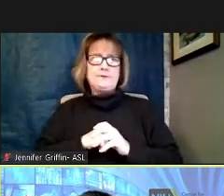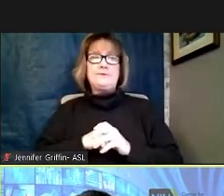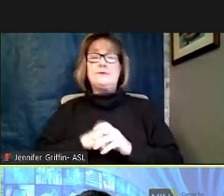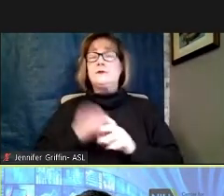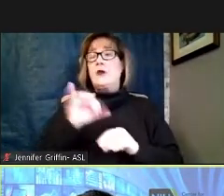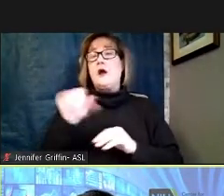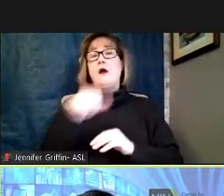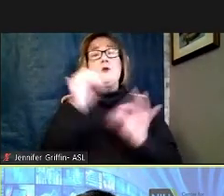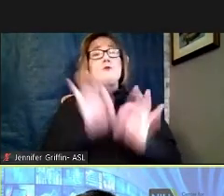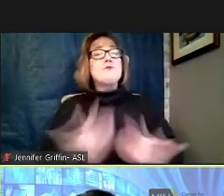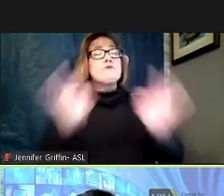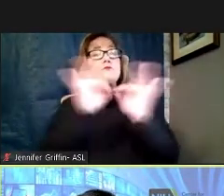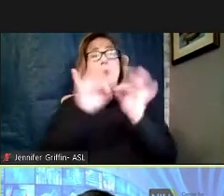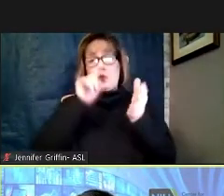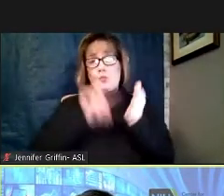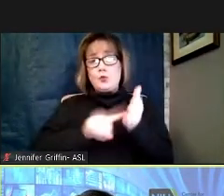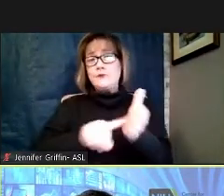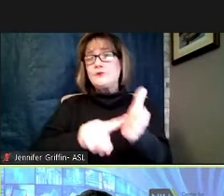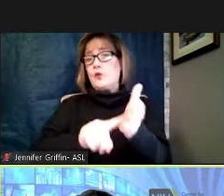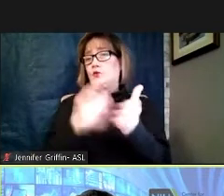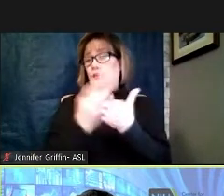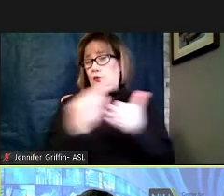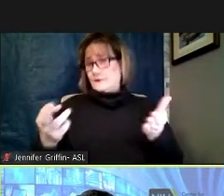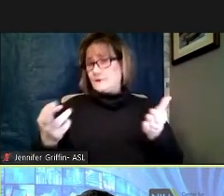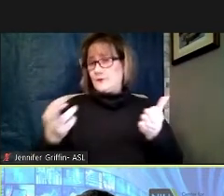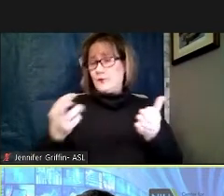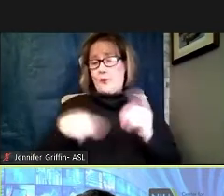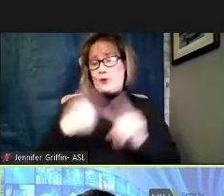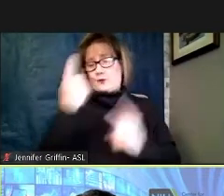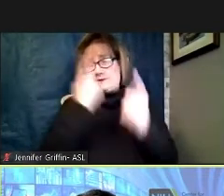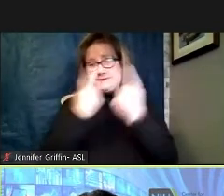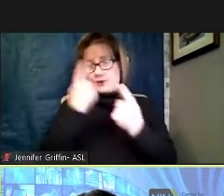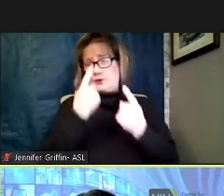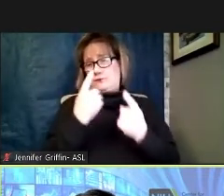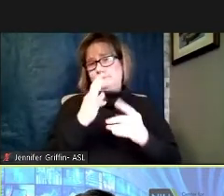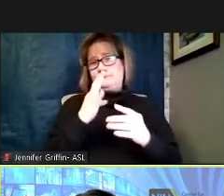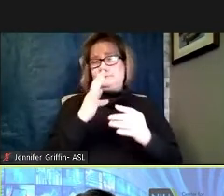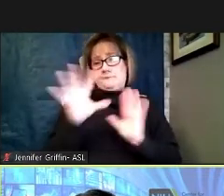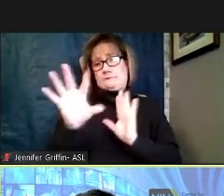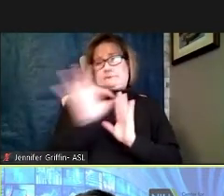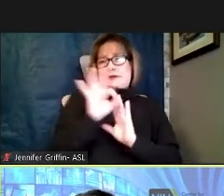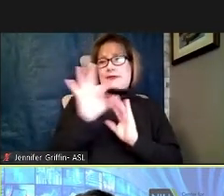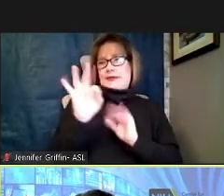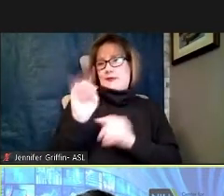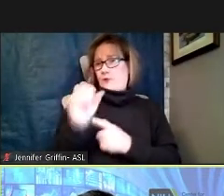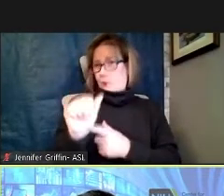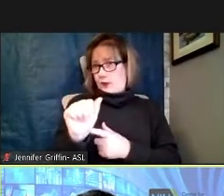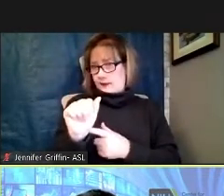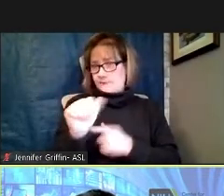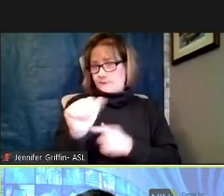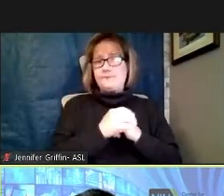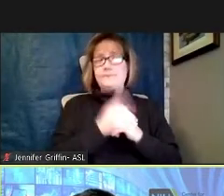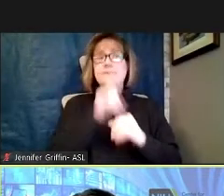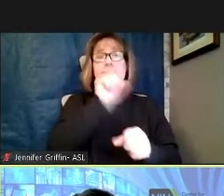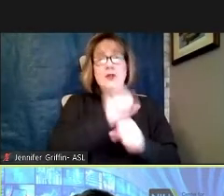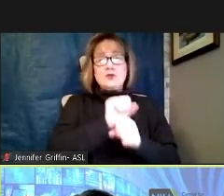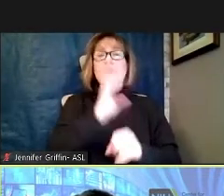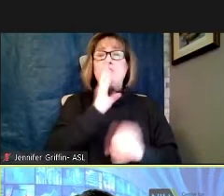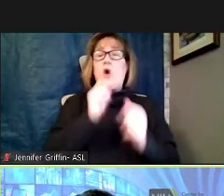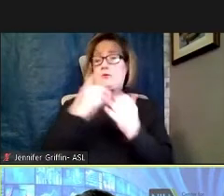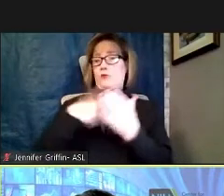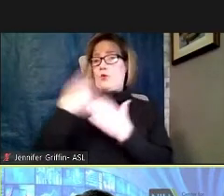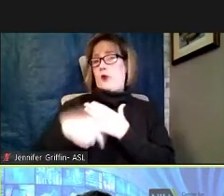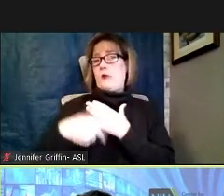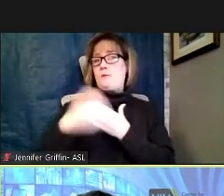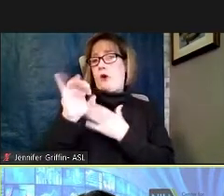Another important resource when you're considering picking an FOA is actually talking to a program